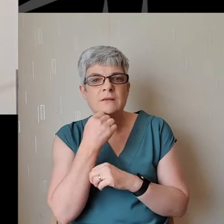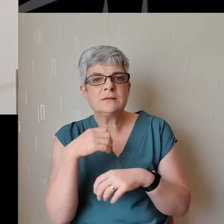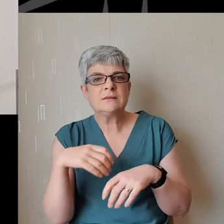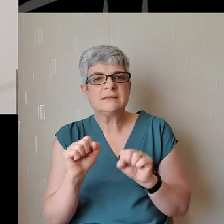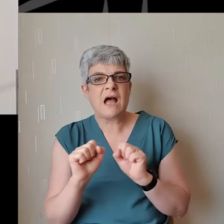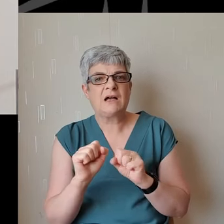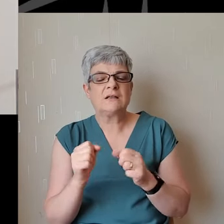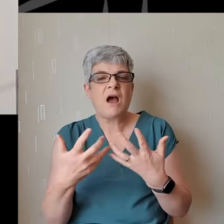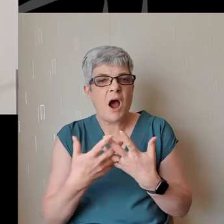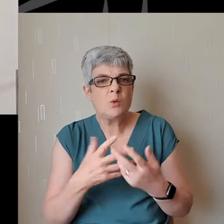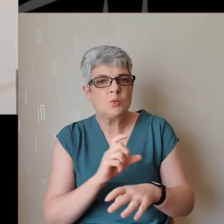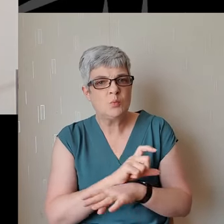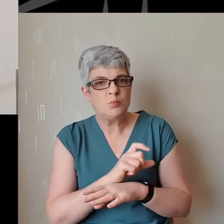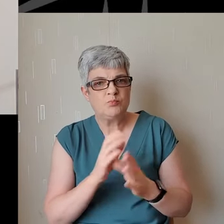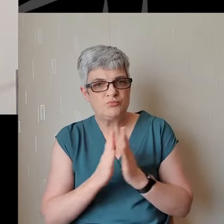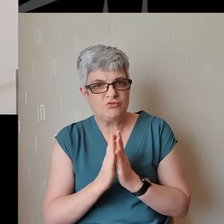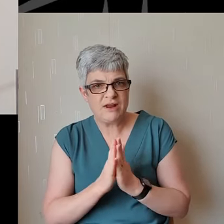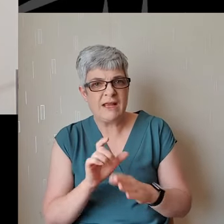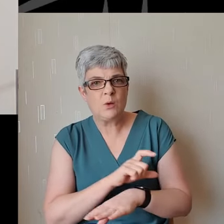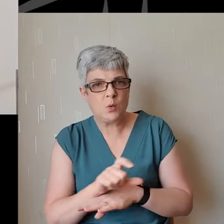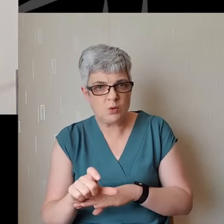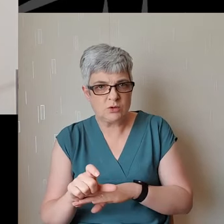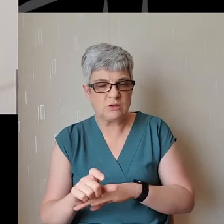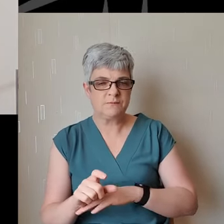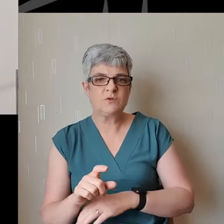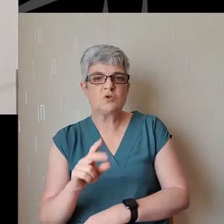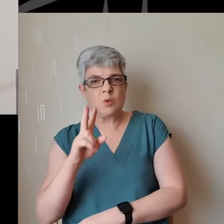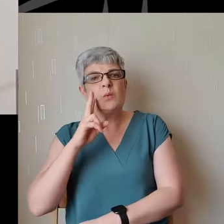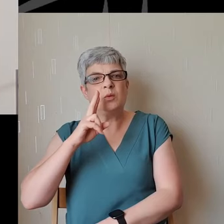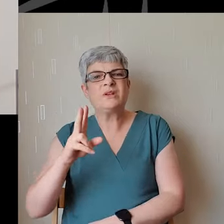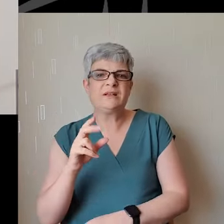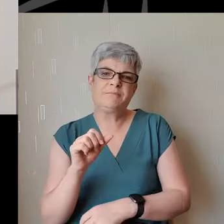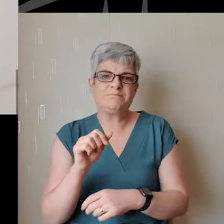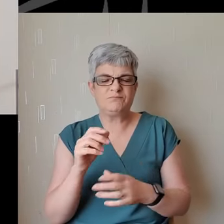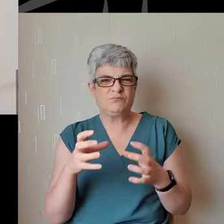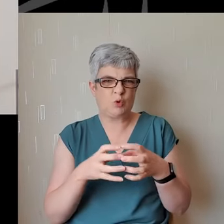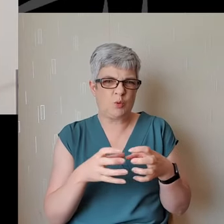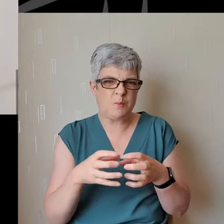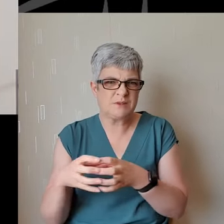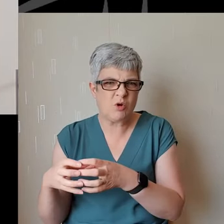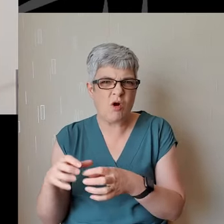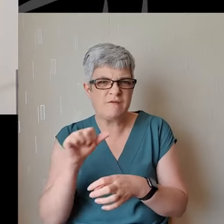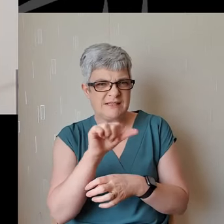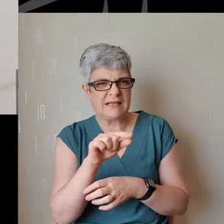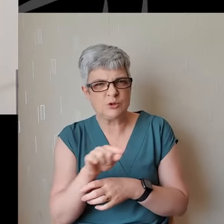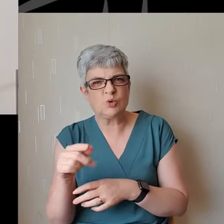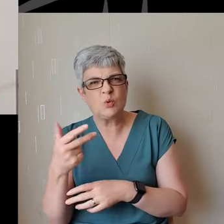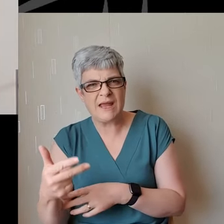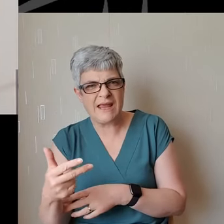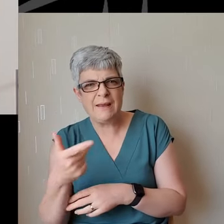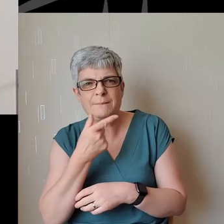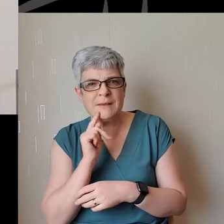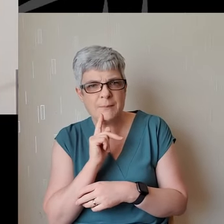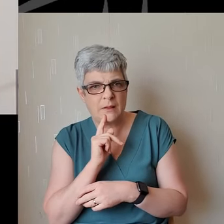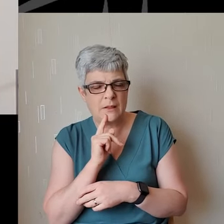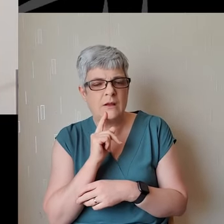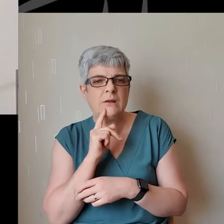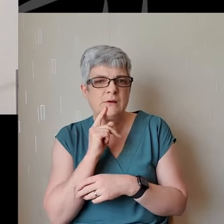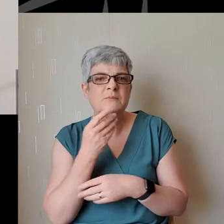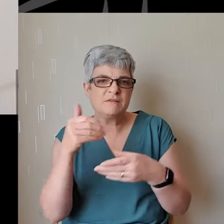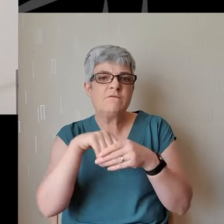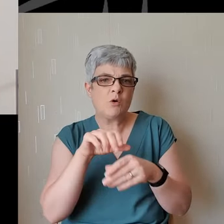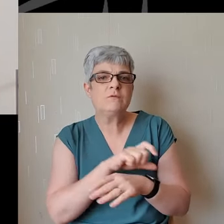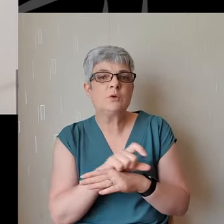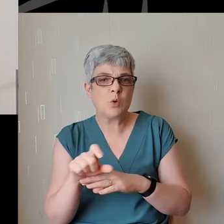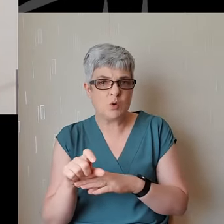Pray course. We're looking to have groups of small groups of 6 to 8 people looking at that course together. It's a